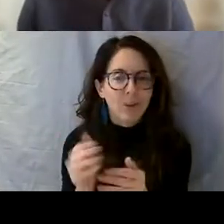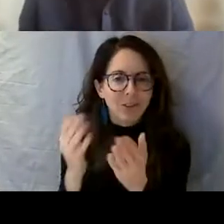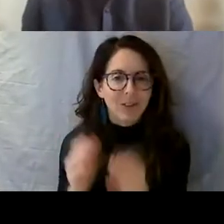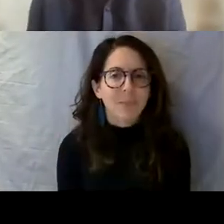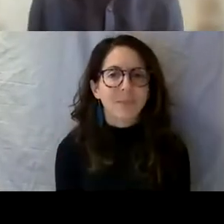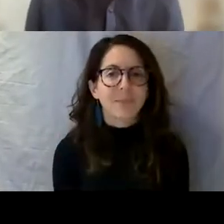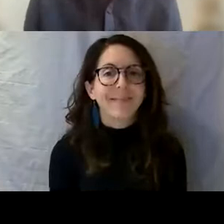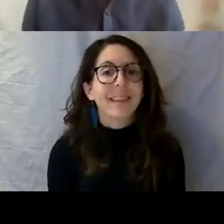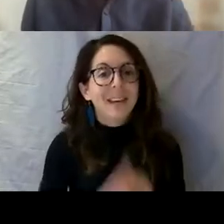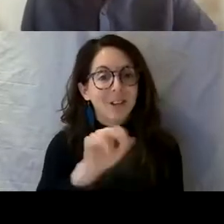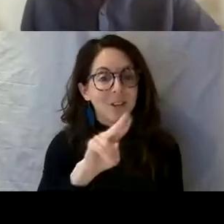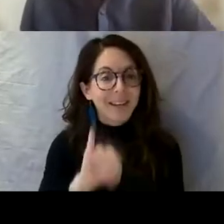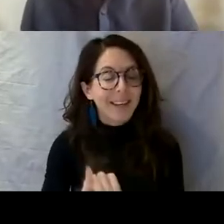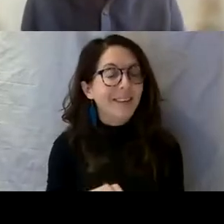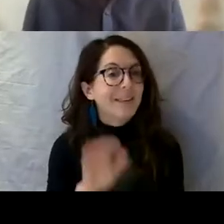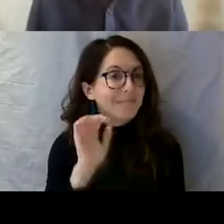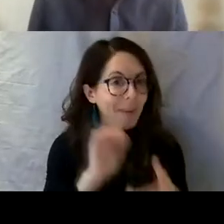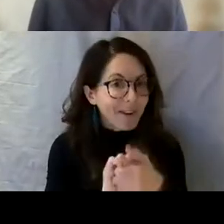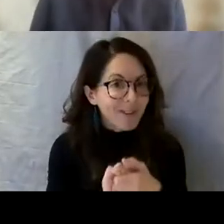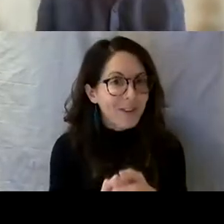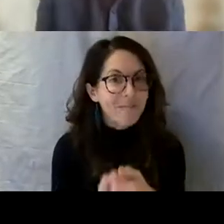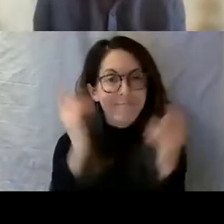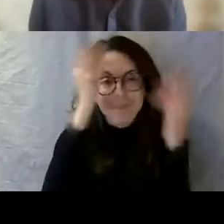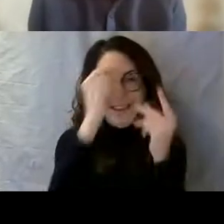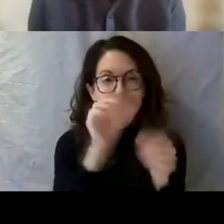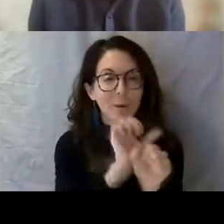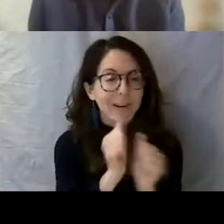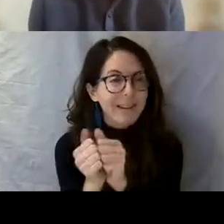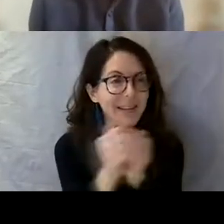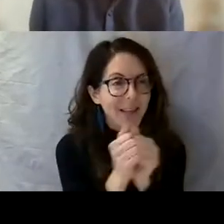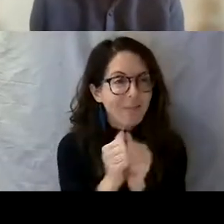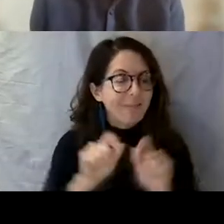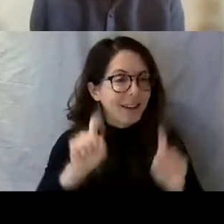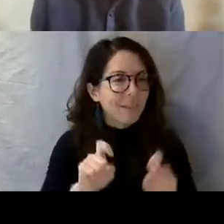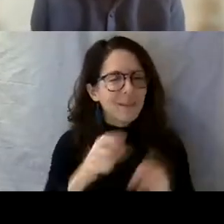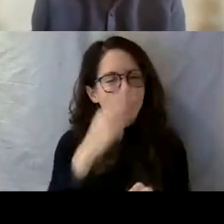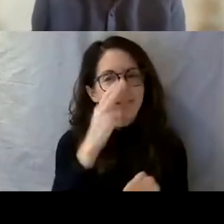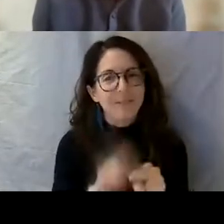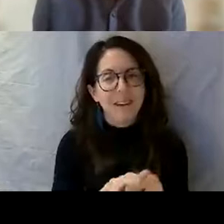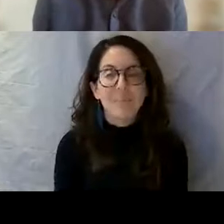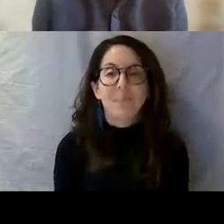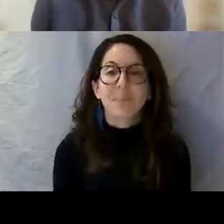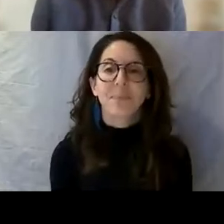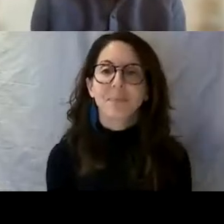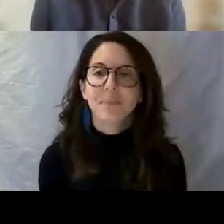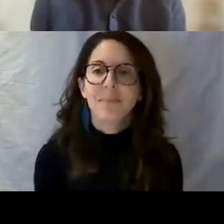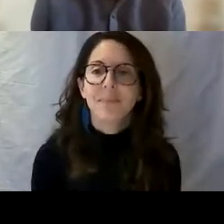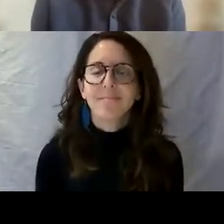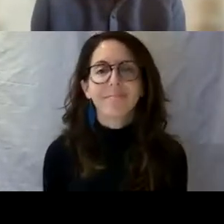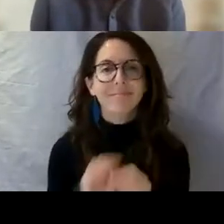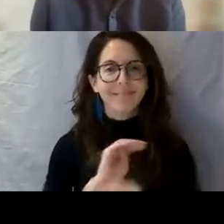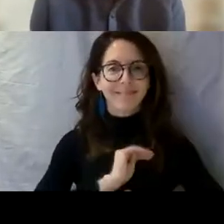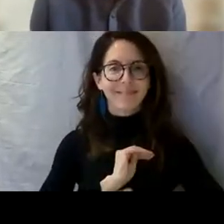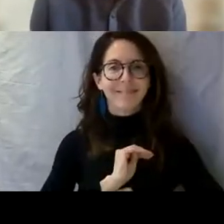Partnerships, collaboration, innovation, experimentation. It sounds like so much more fun. And so much more satisfying